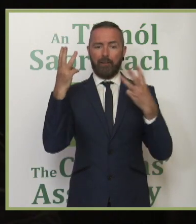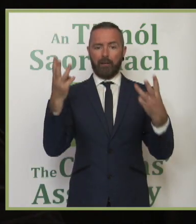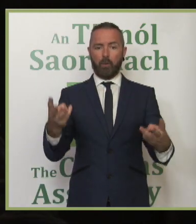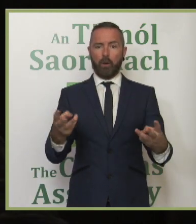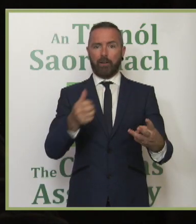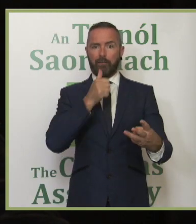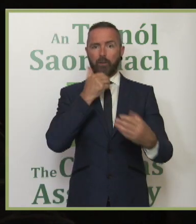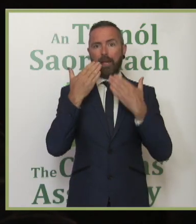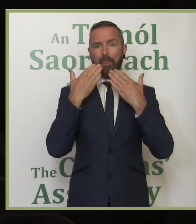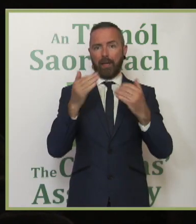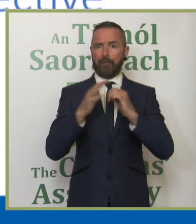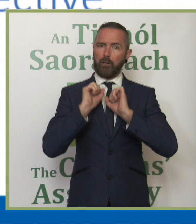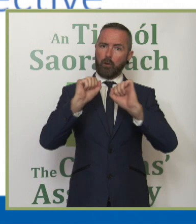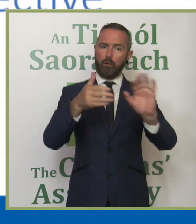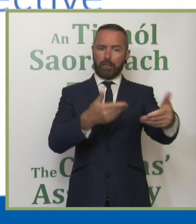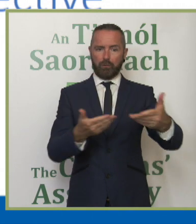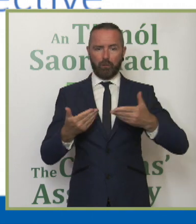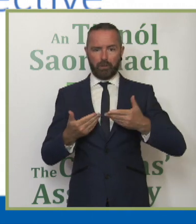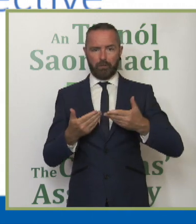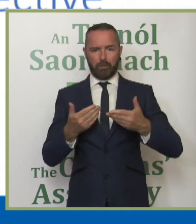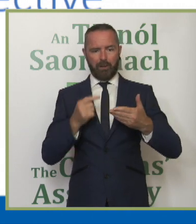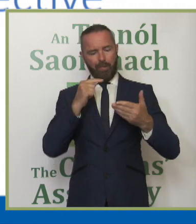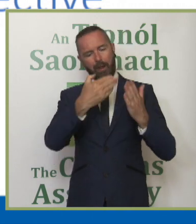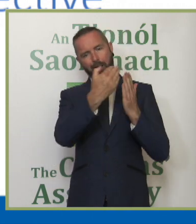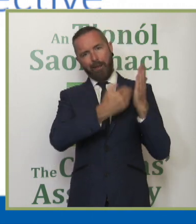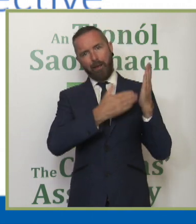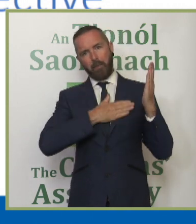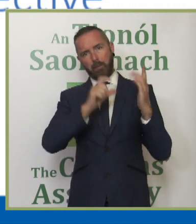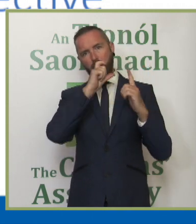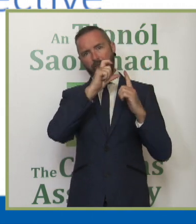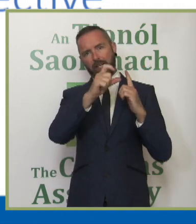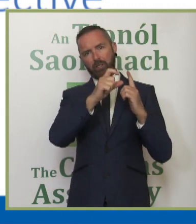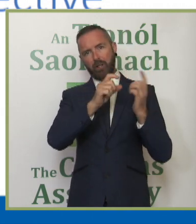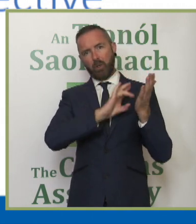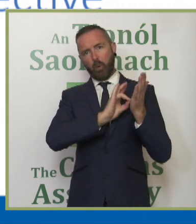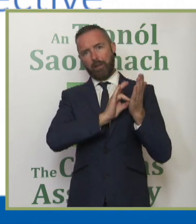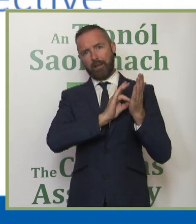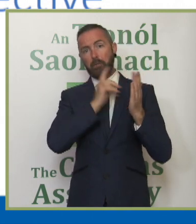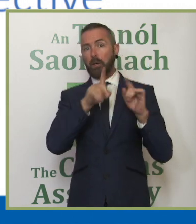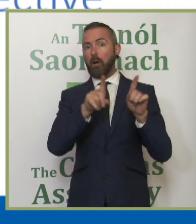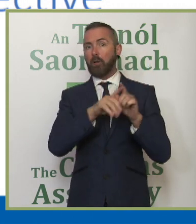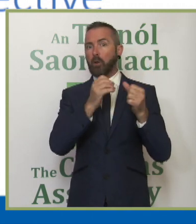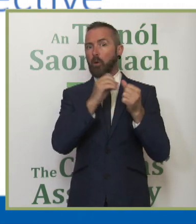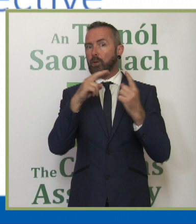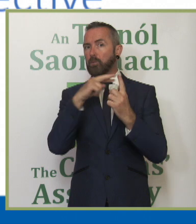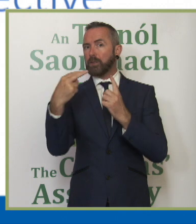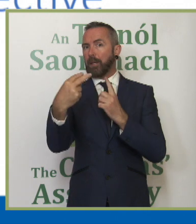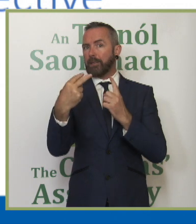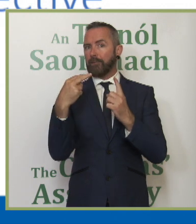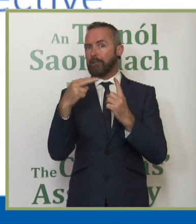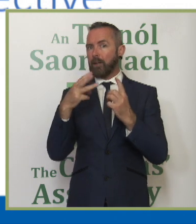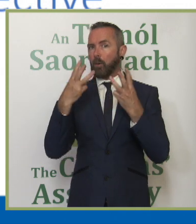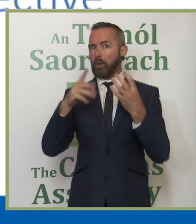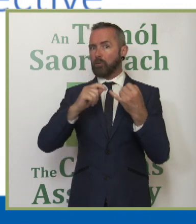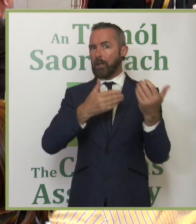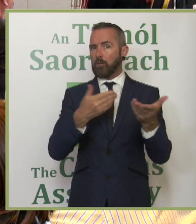introduction. And I suppose what that lists is my professional qualifications. But I also bring another perspective, or hope to bring it to